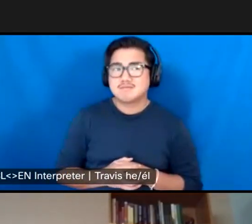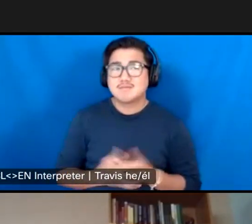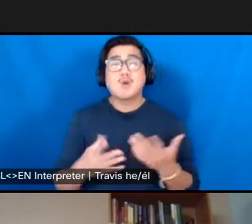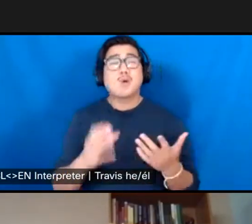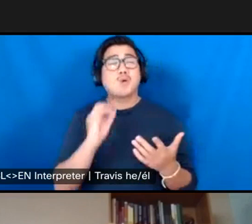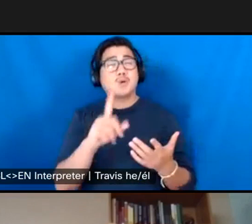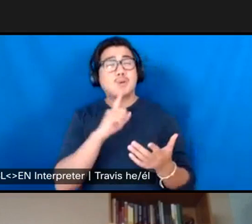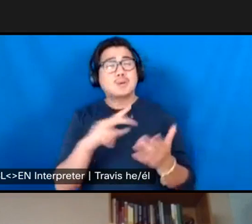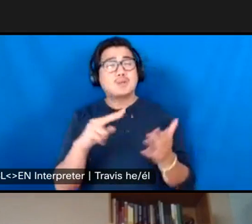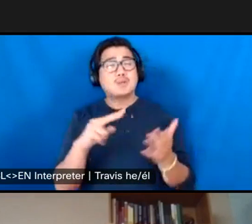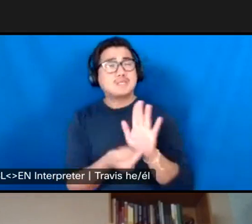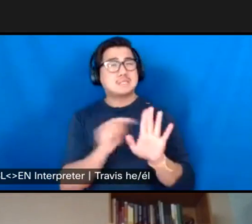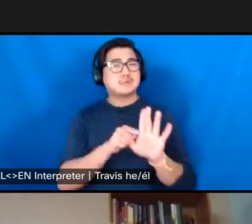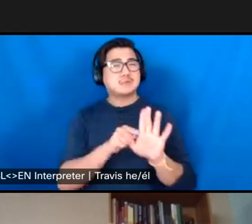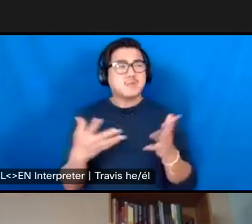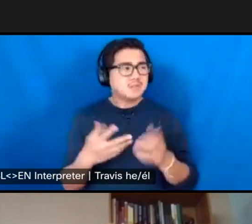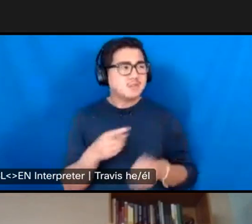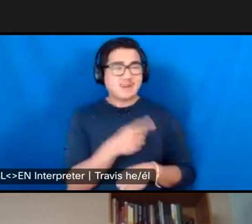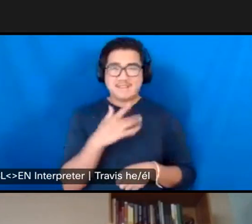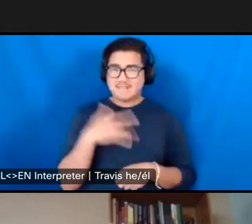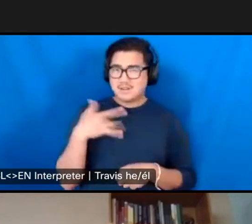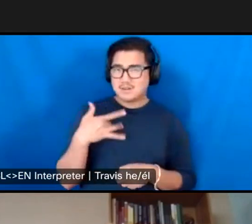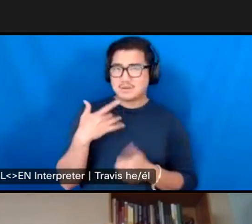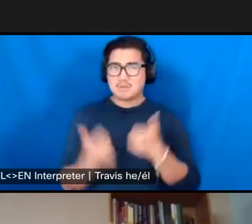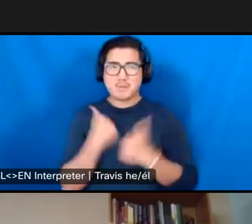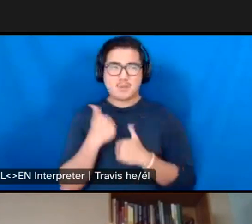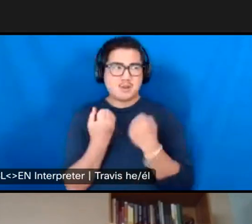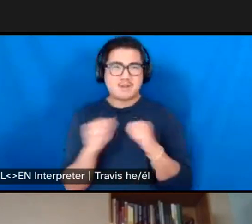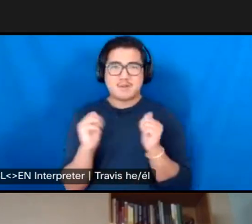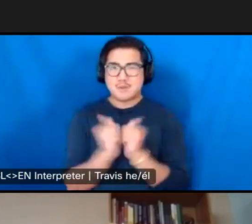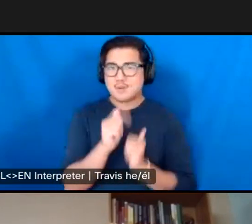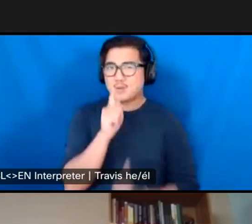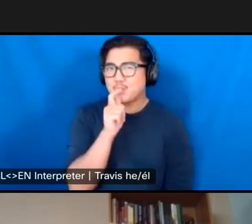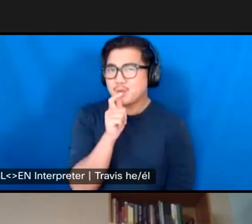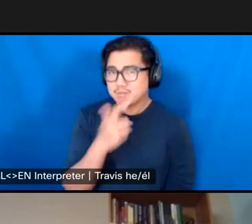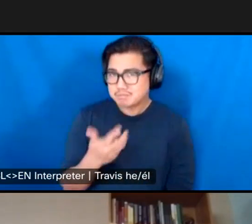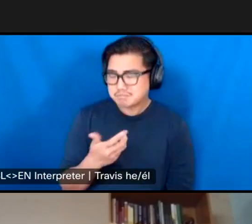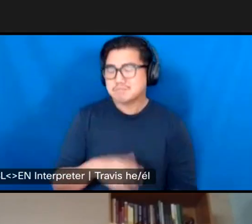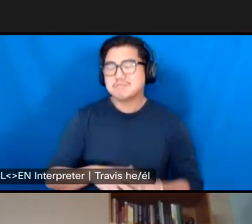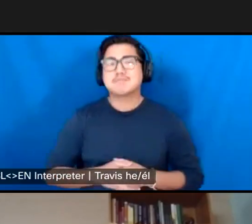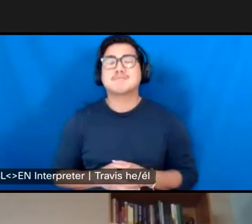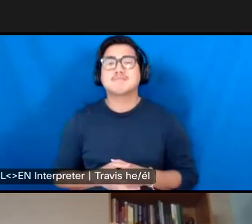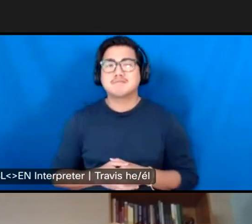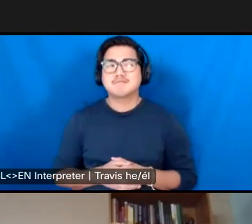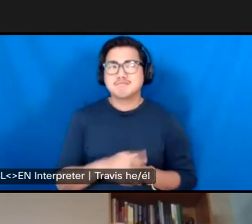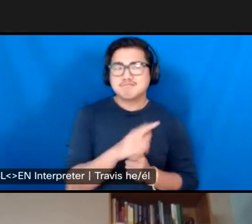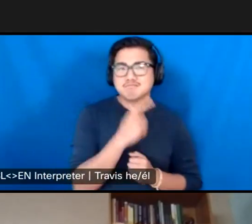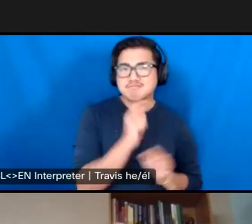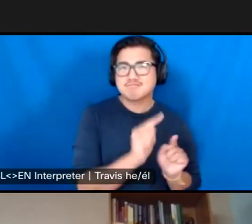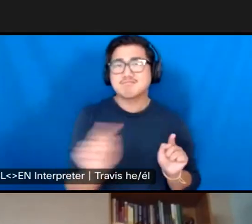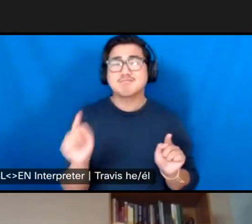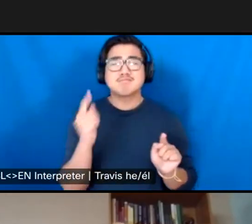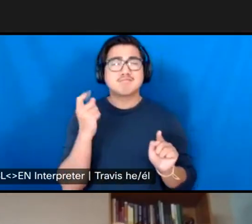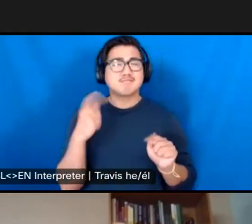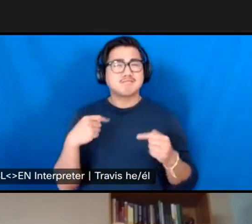enough with? Understanding that everything, every part of ourselves is